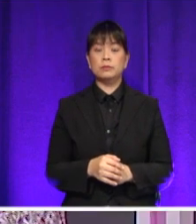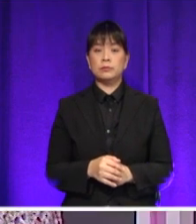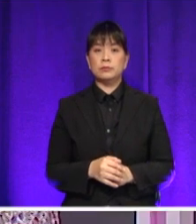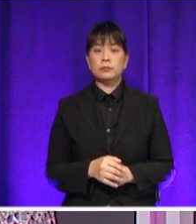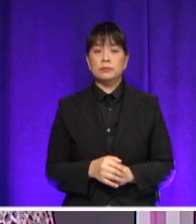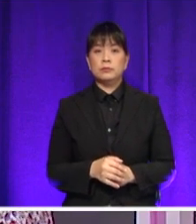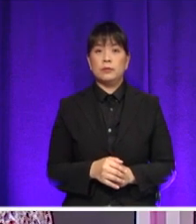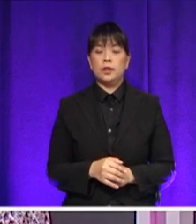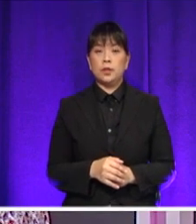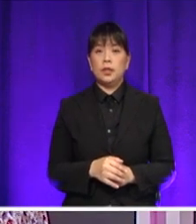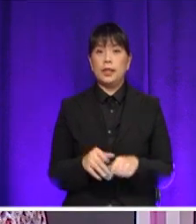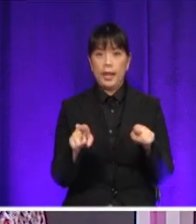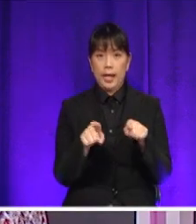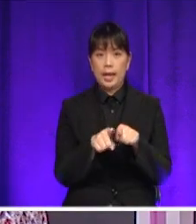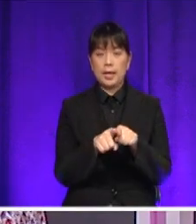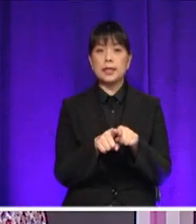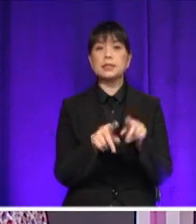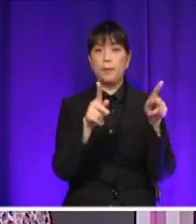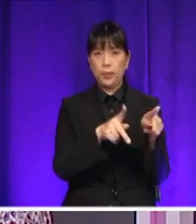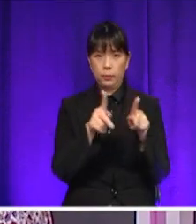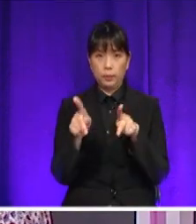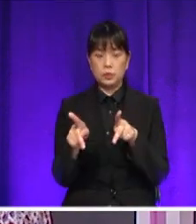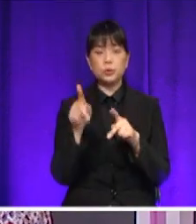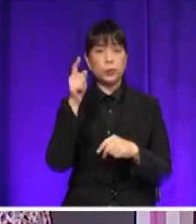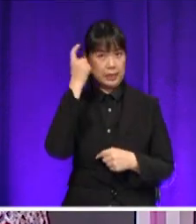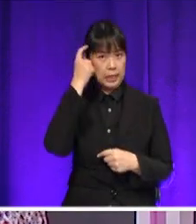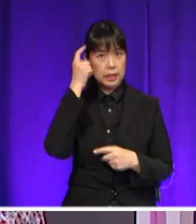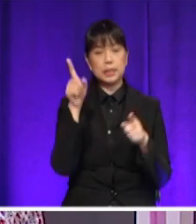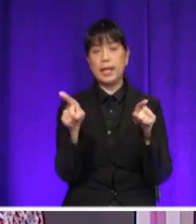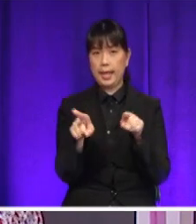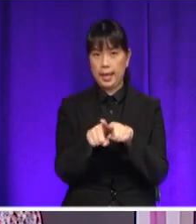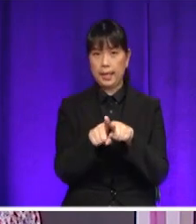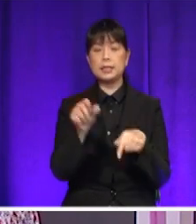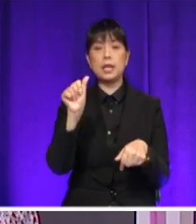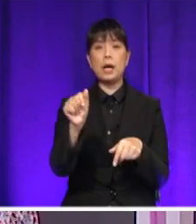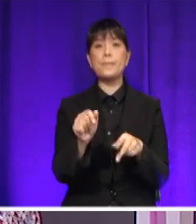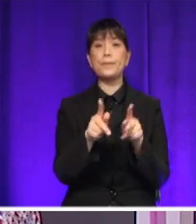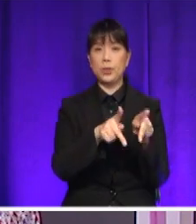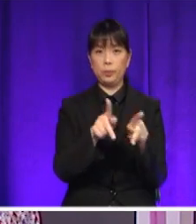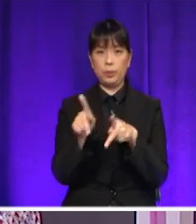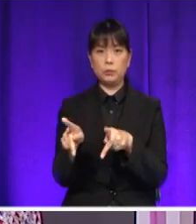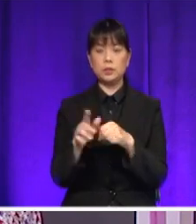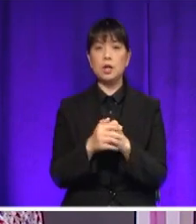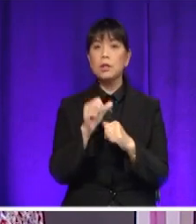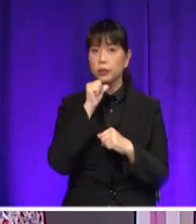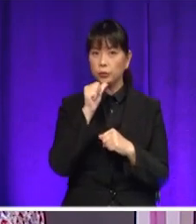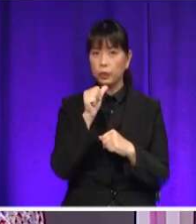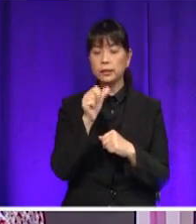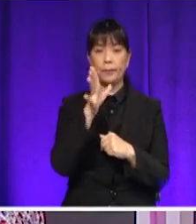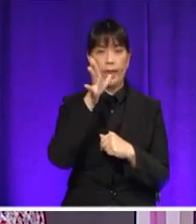think as a pupil, not as a parent or as a teacher, as what you listened to just now. So think